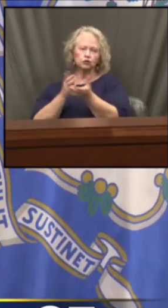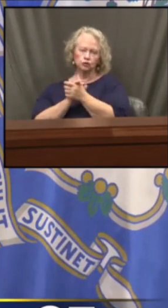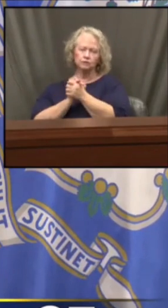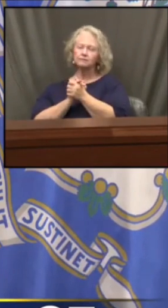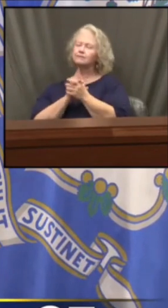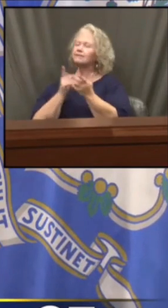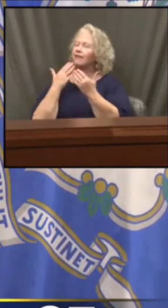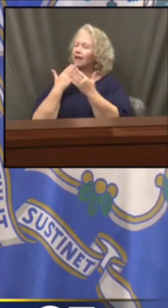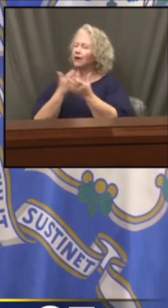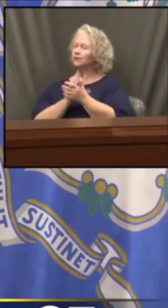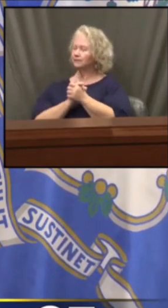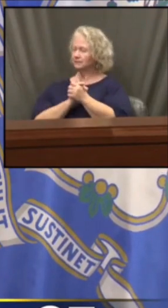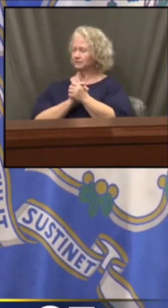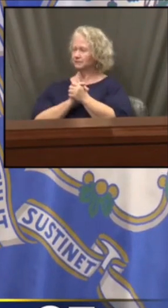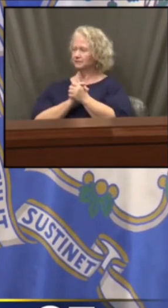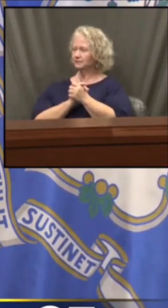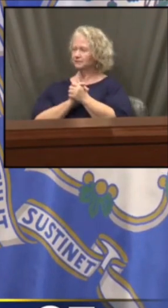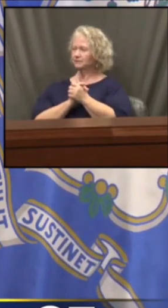Thank you.